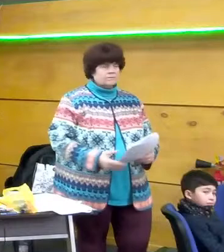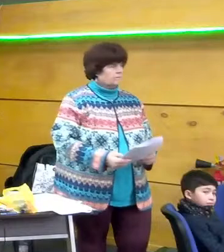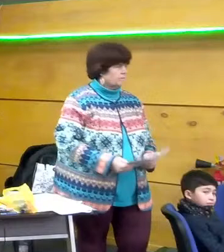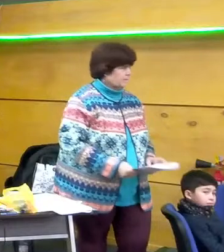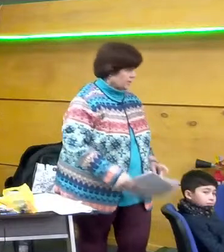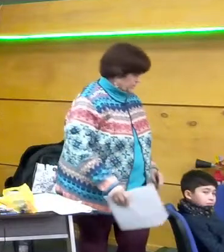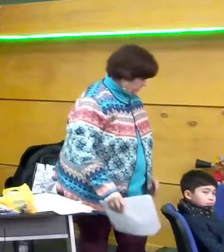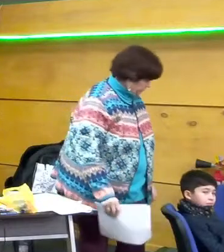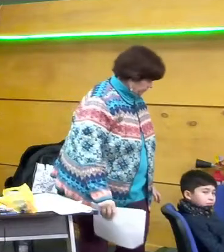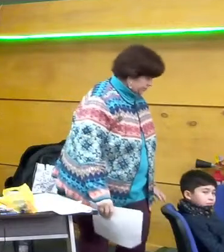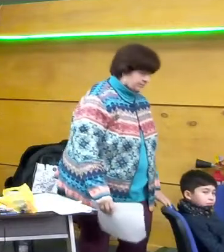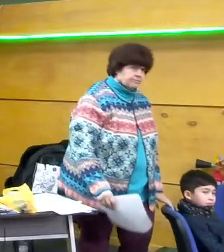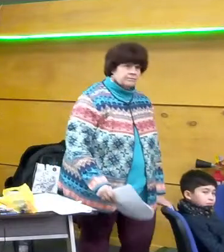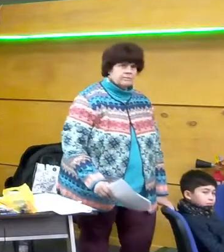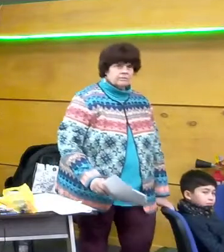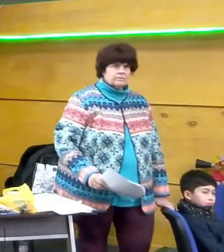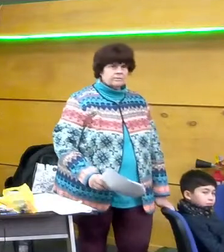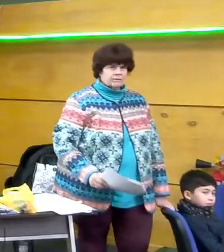yourself, please?